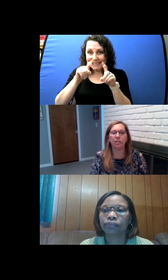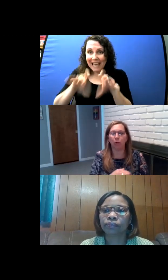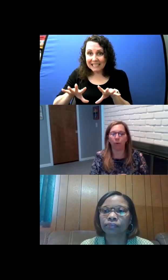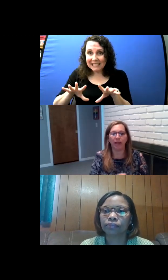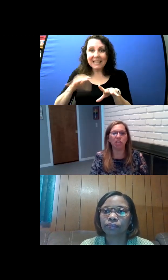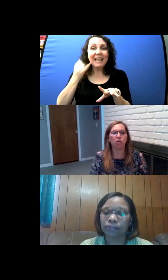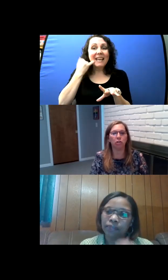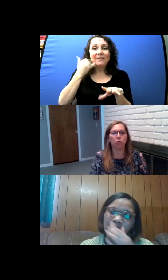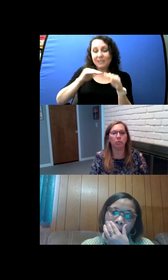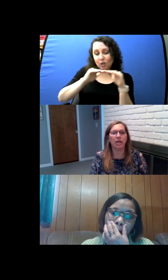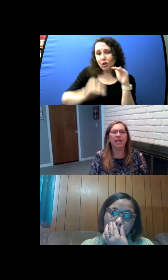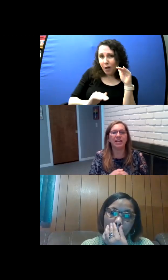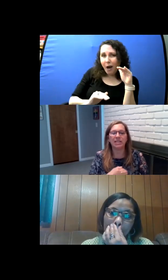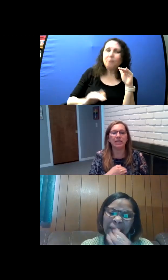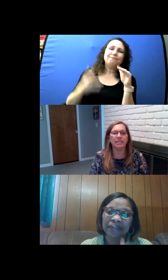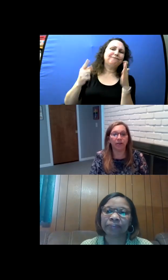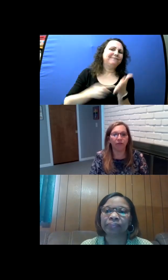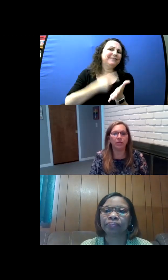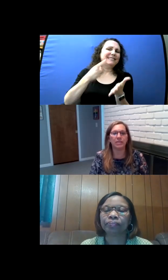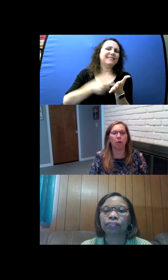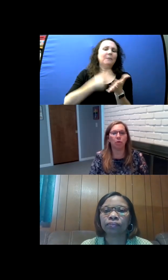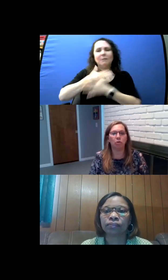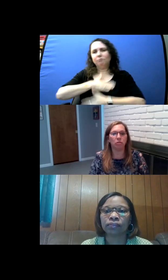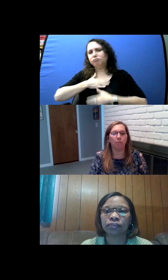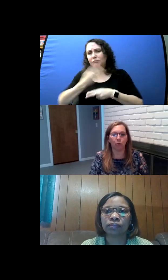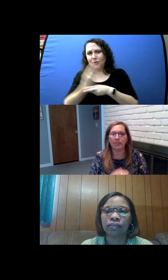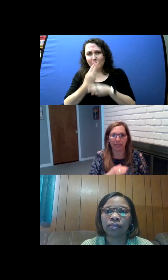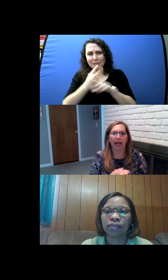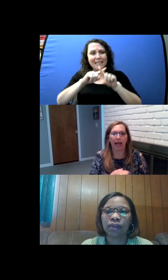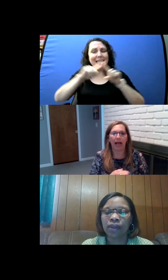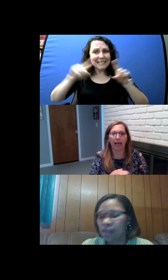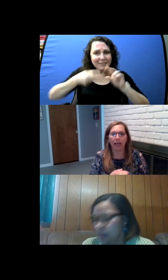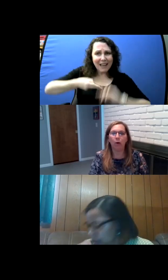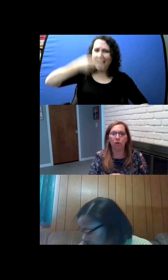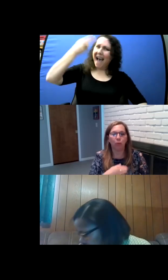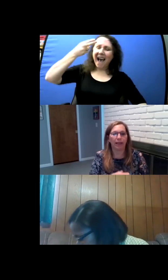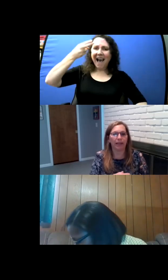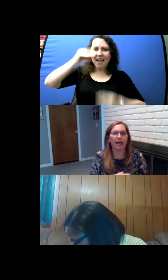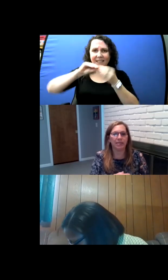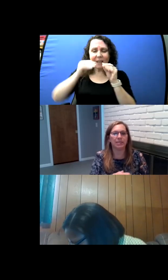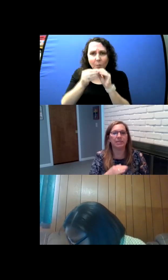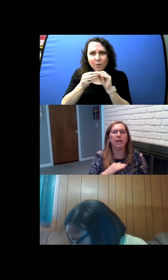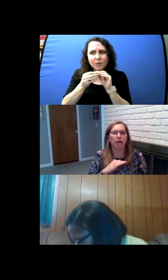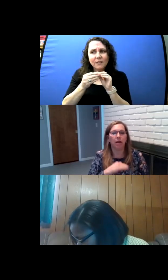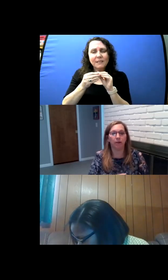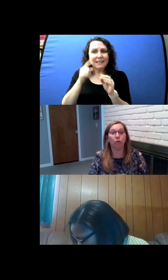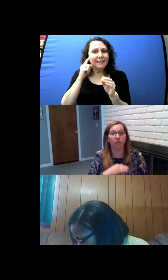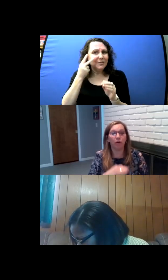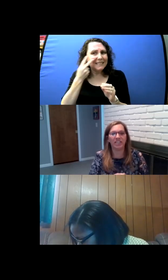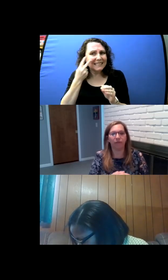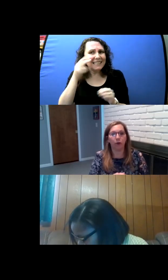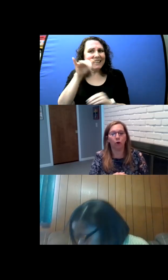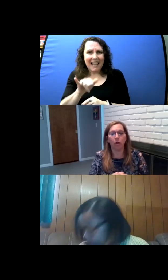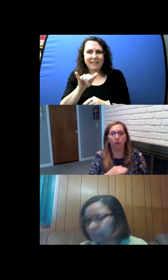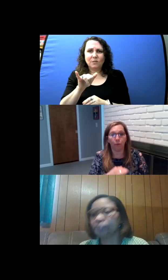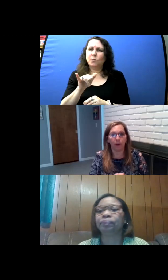it indicates recreational use. That's a little different than someone whose number is sky high, which recognizes,